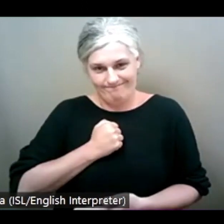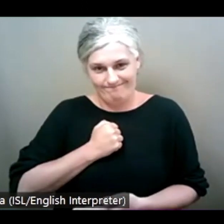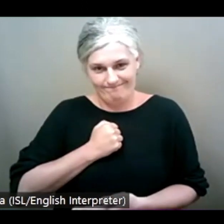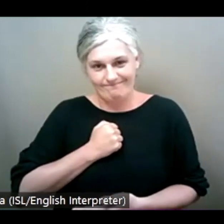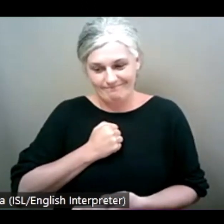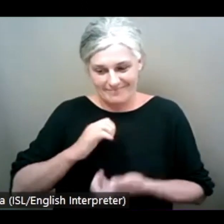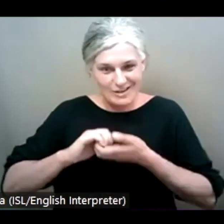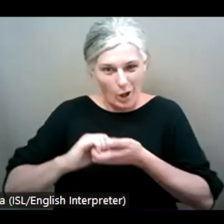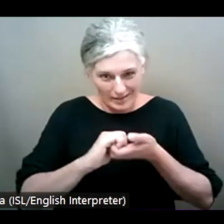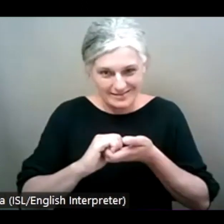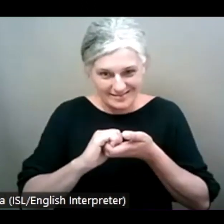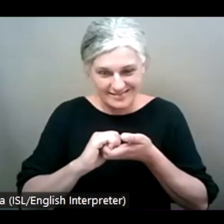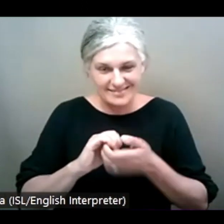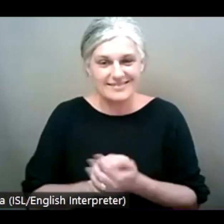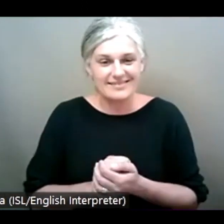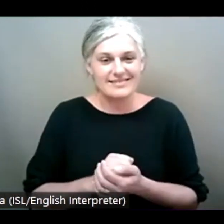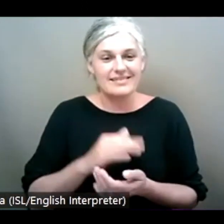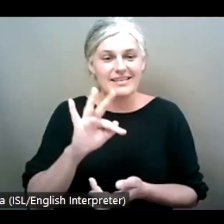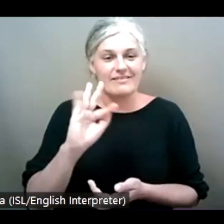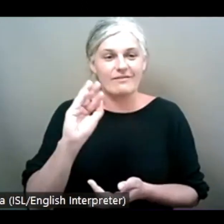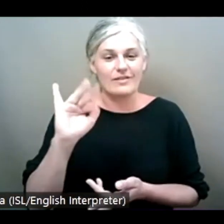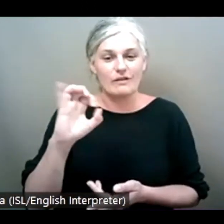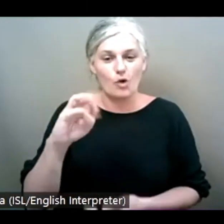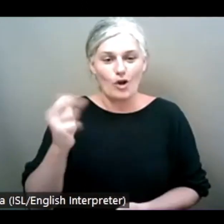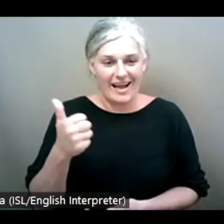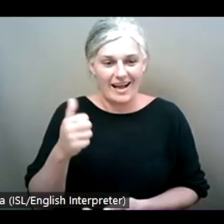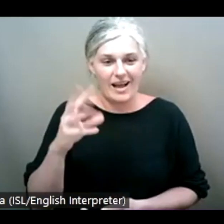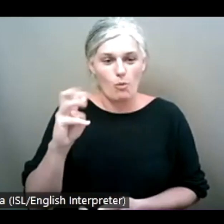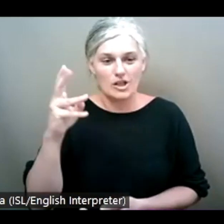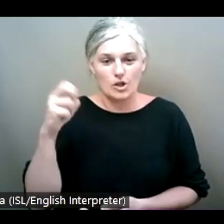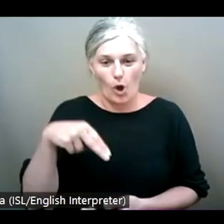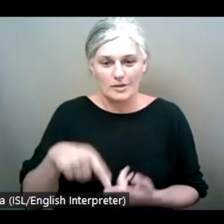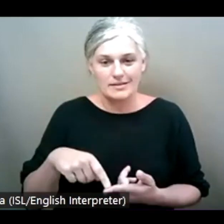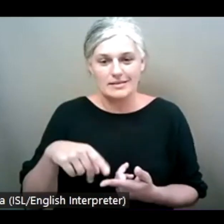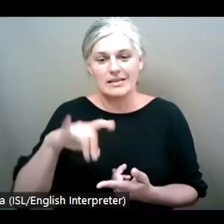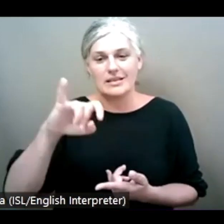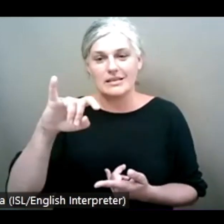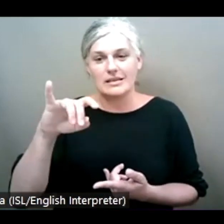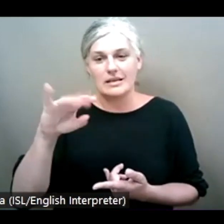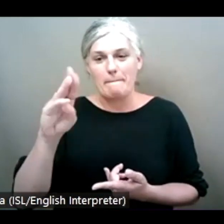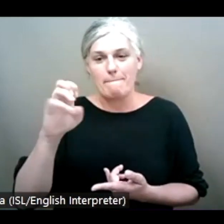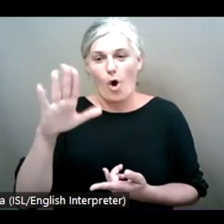my colleagues, Fiona Weldon, Paula, and Dr. James Casey.